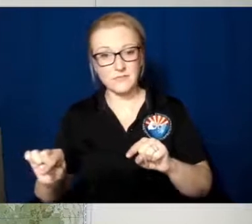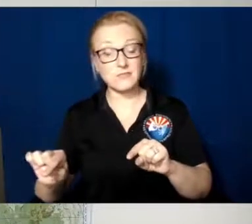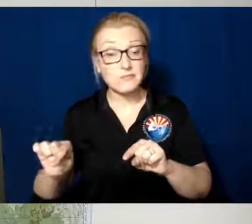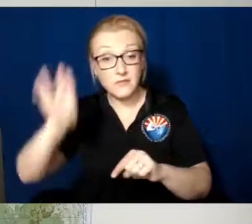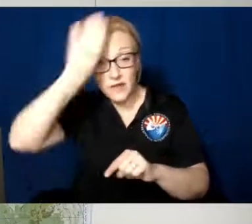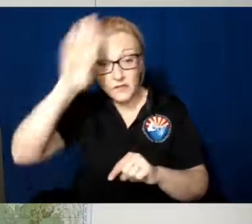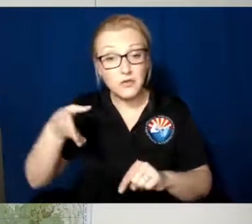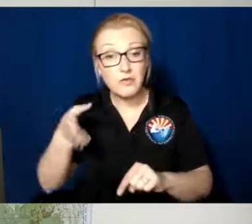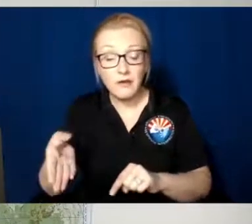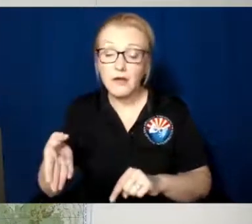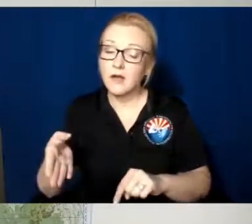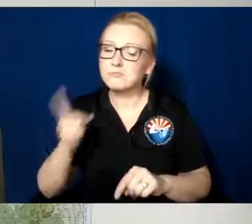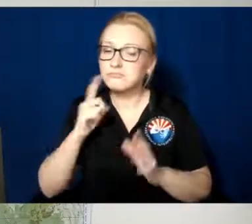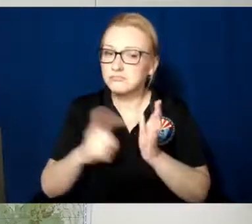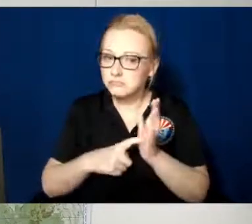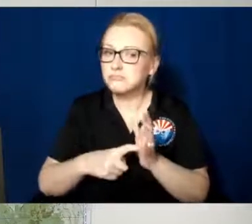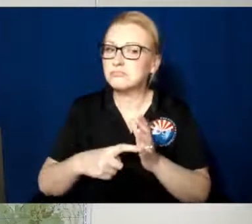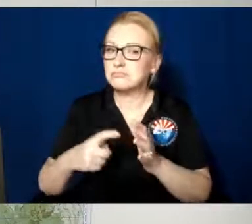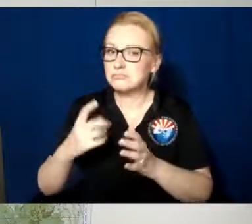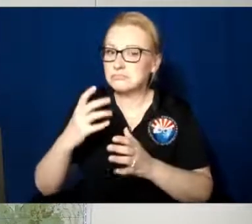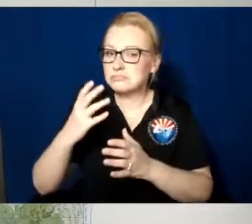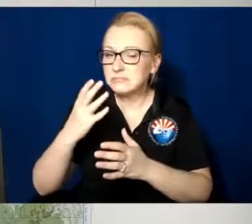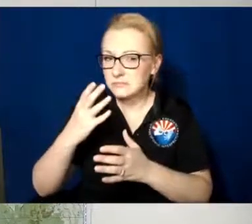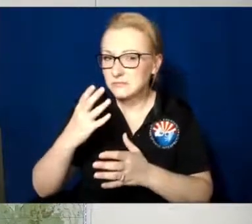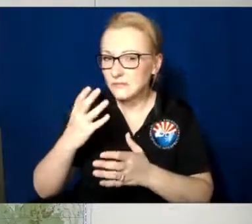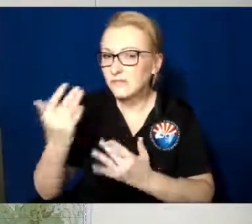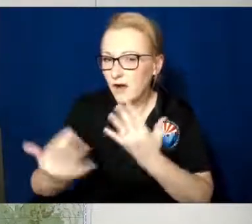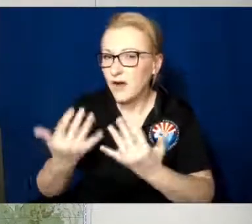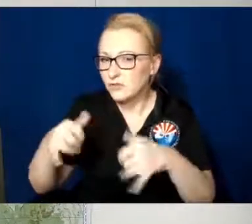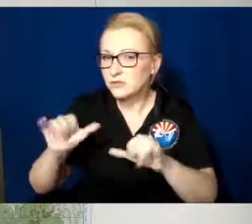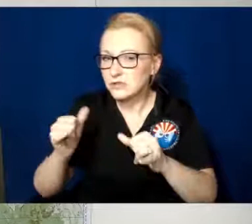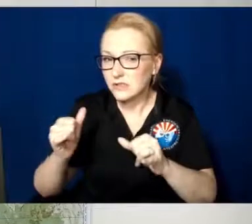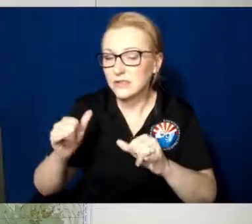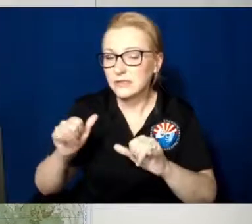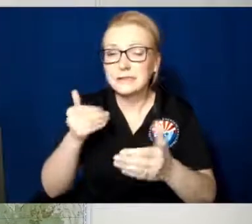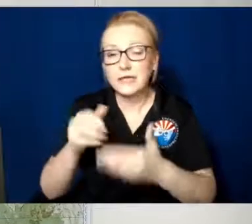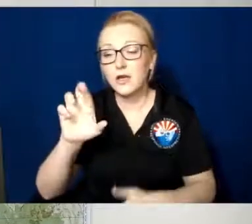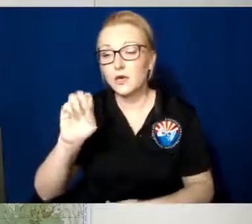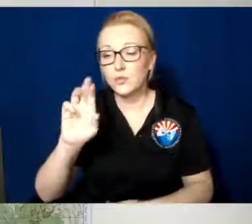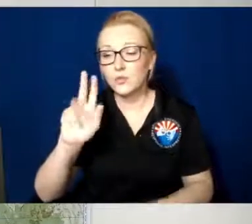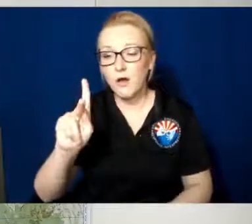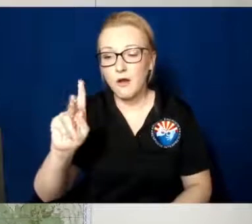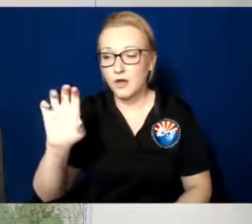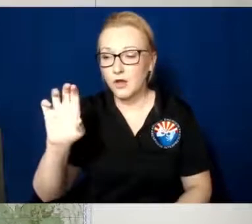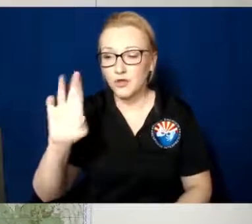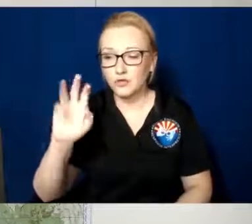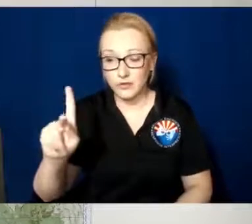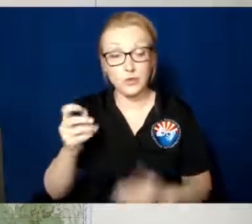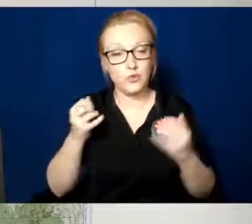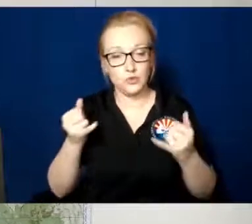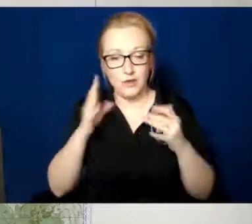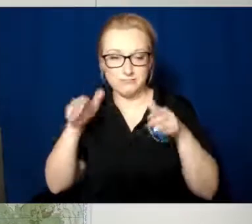There is some heat that we know is in this area here in what we call Rock Creek. We're going to focus on that